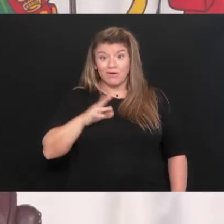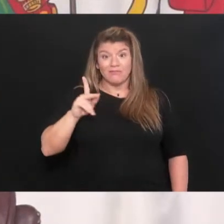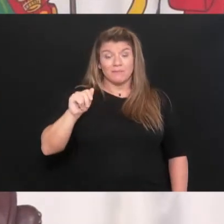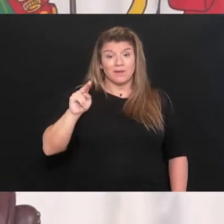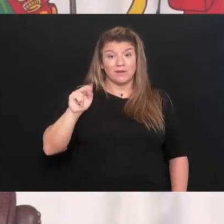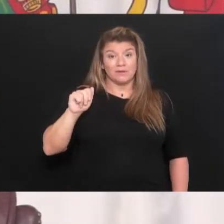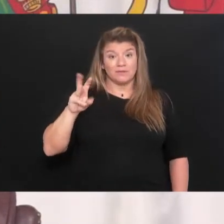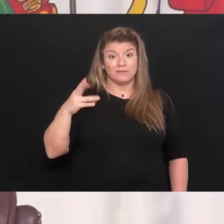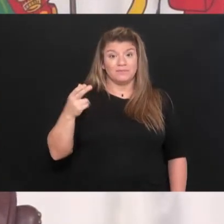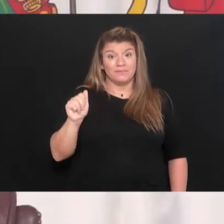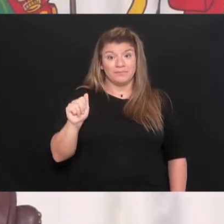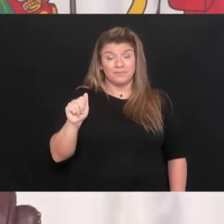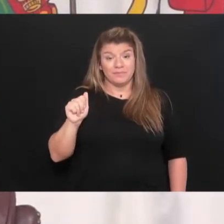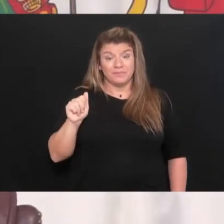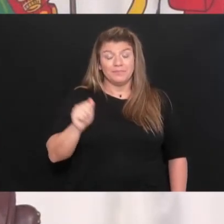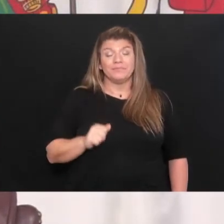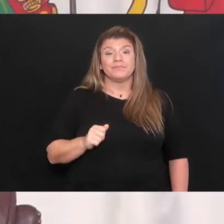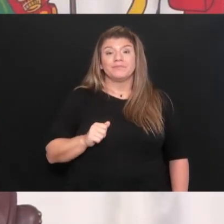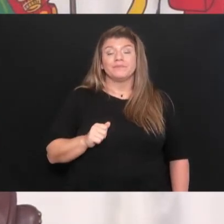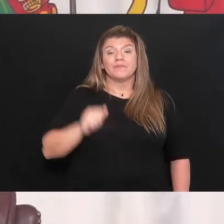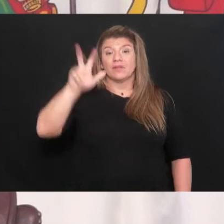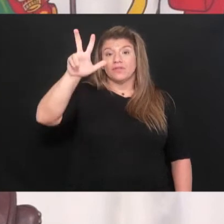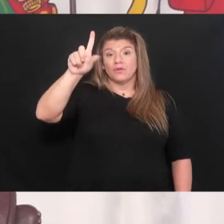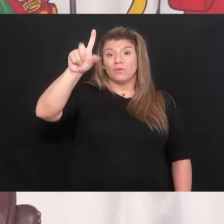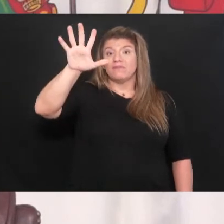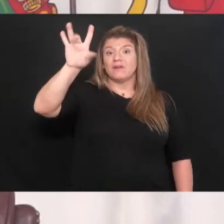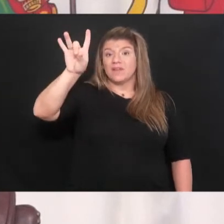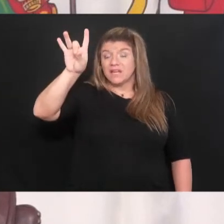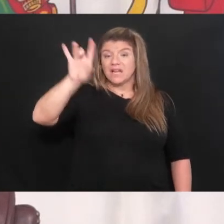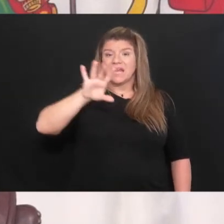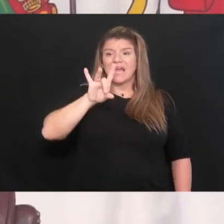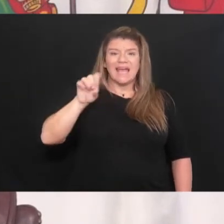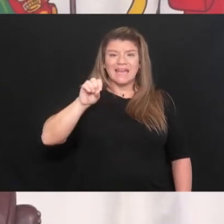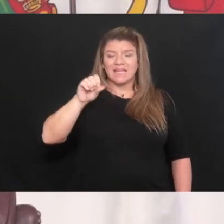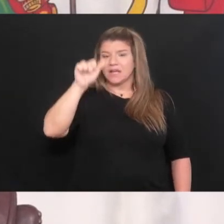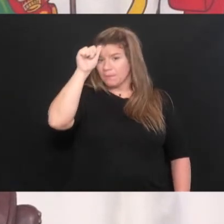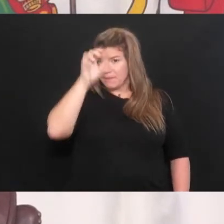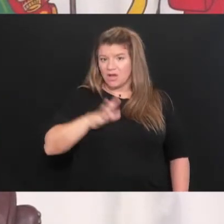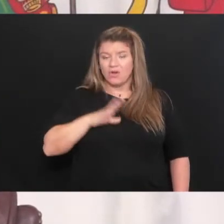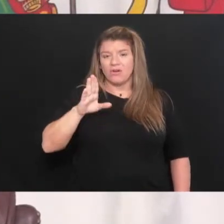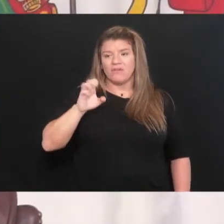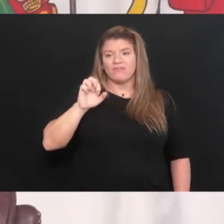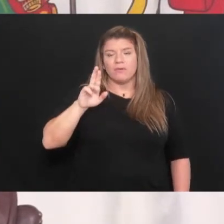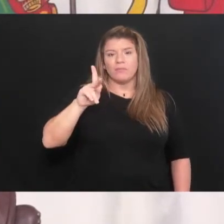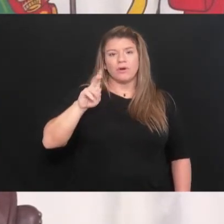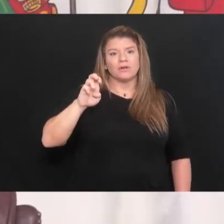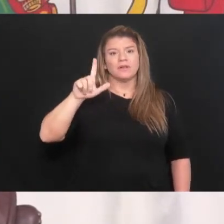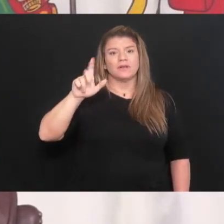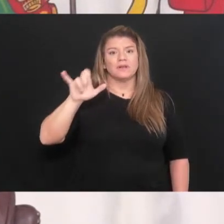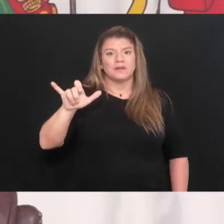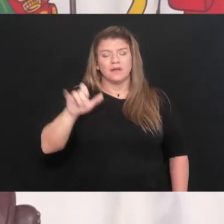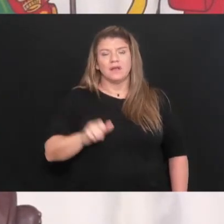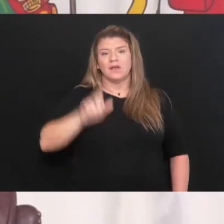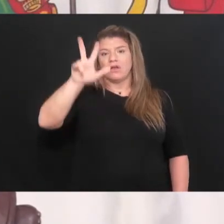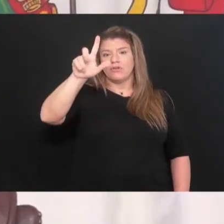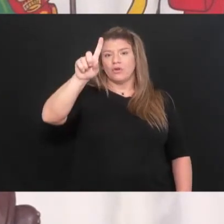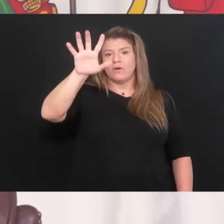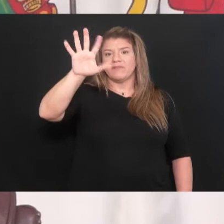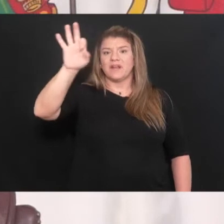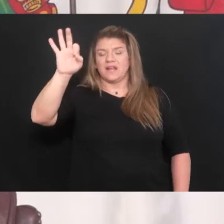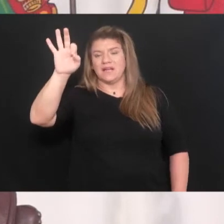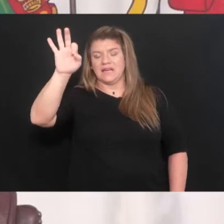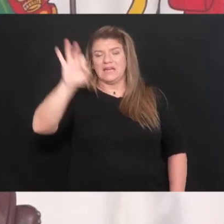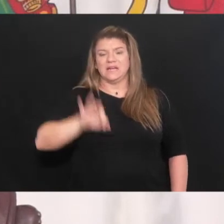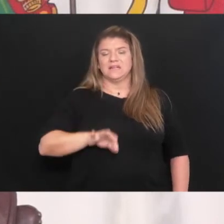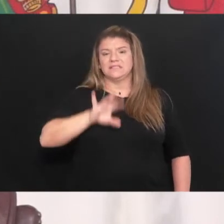County. Our 3,158th death, an 80-year-old male from Berkeley County. Our 3,159th